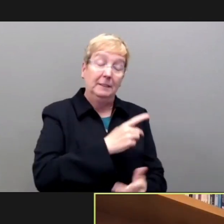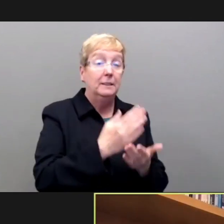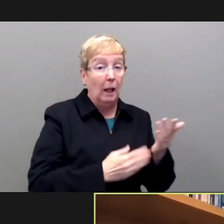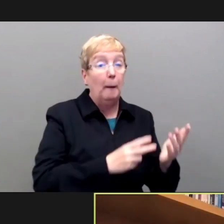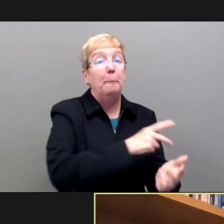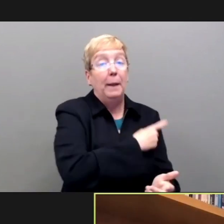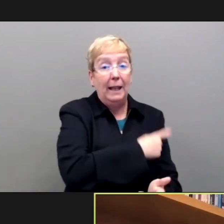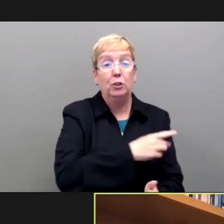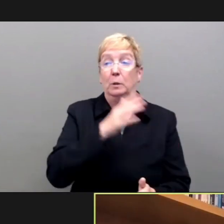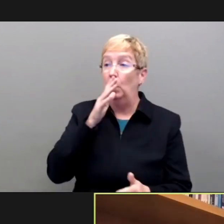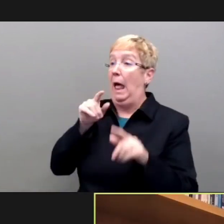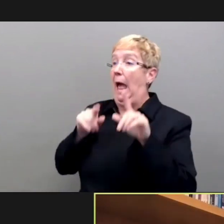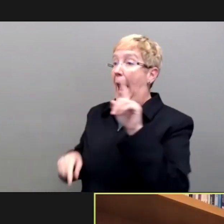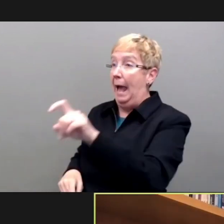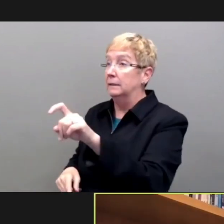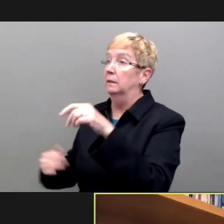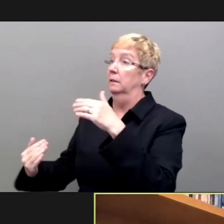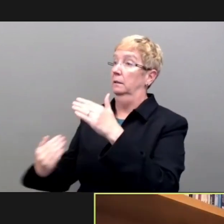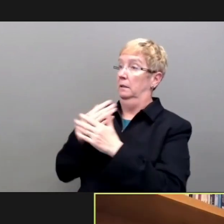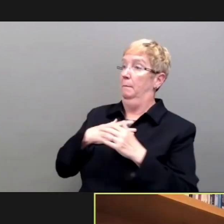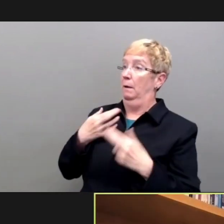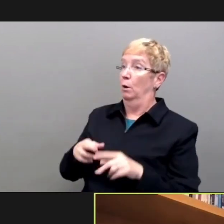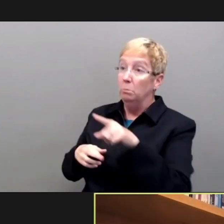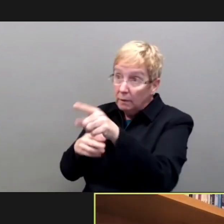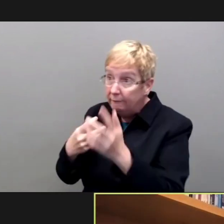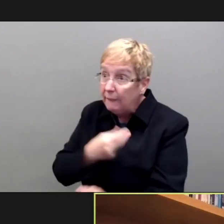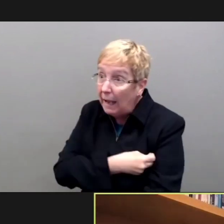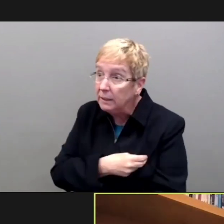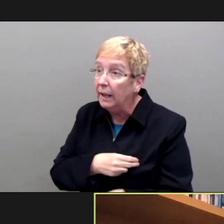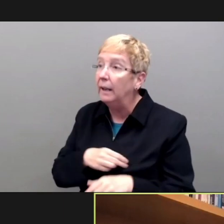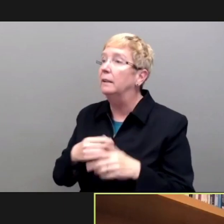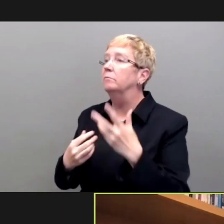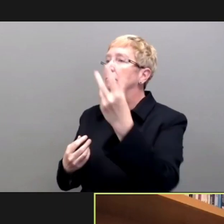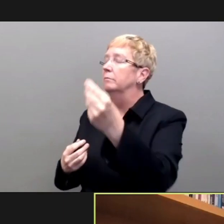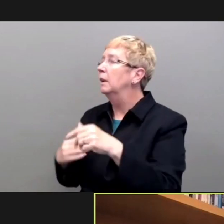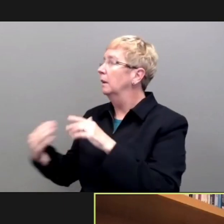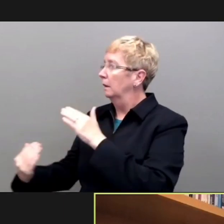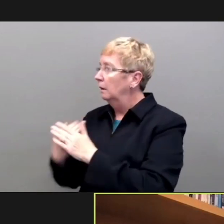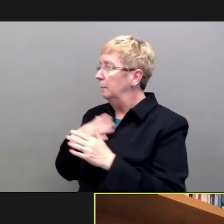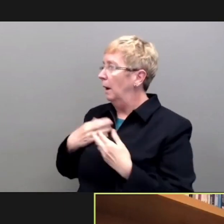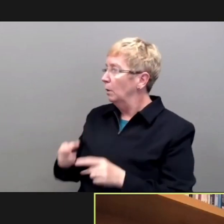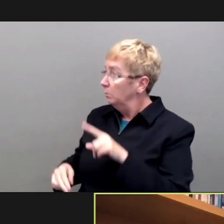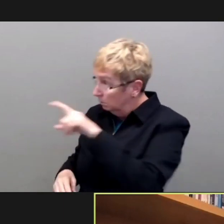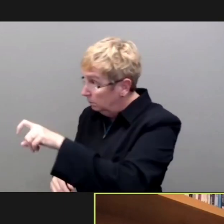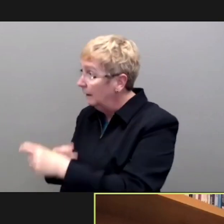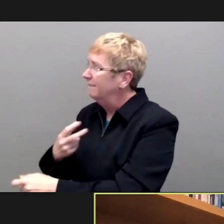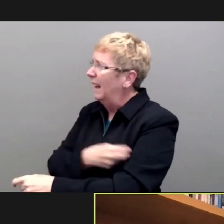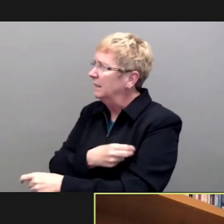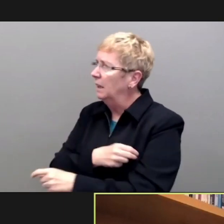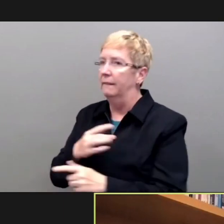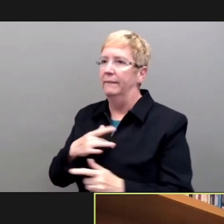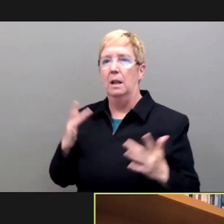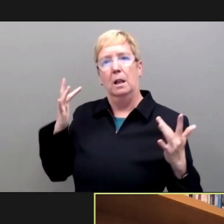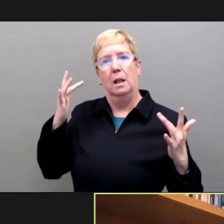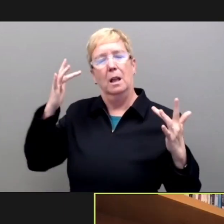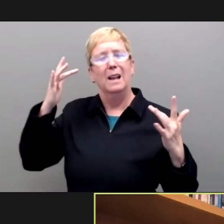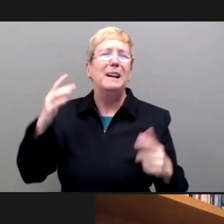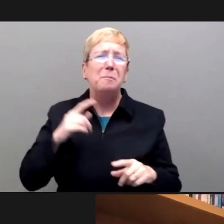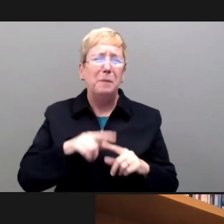room, are you vaccinated? Are you vaccinated? And that's kind of an anxiety I don't think people should have to have when they're